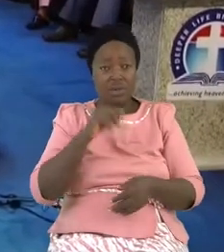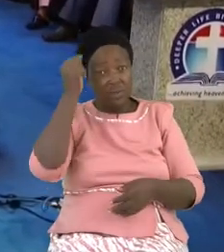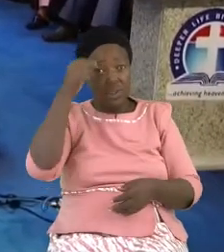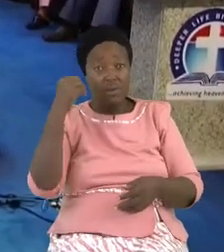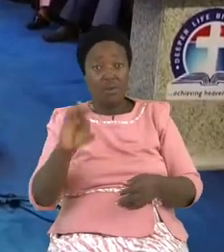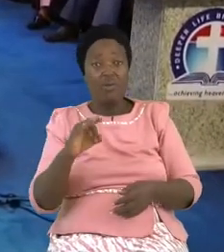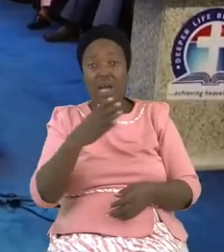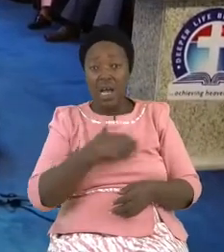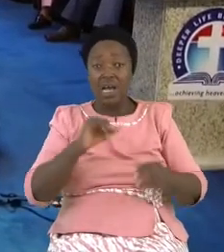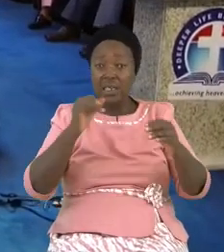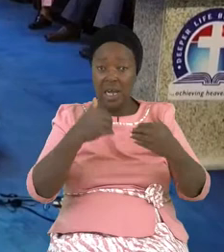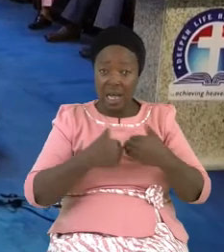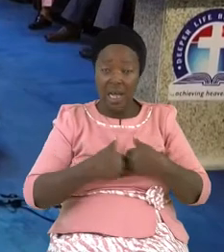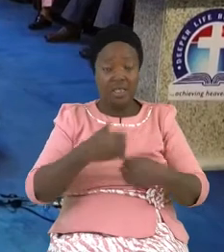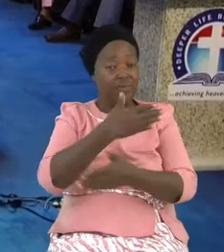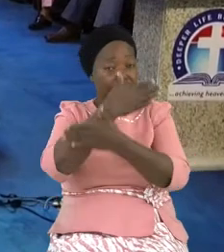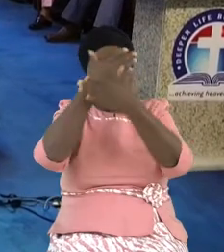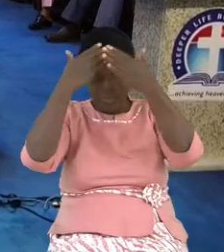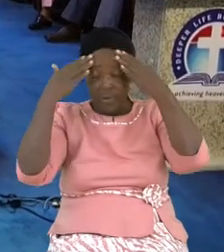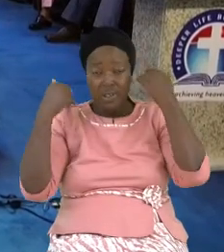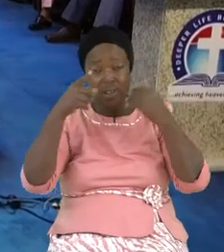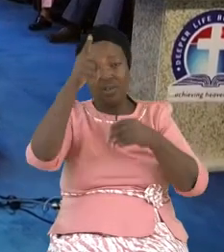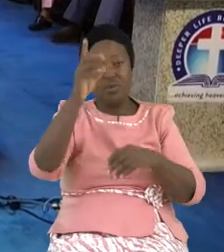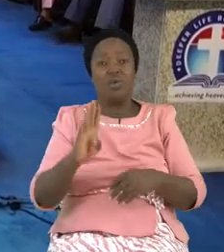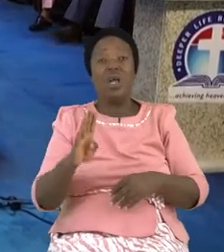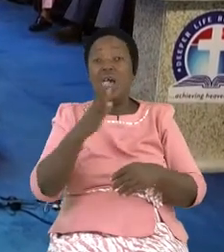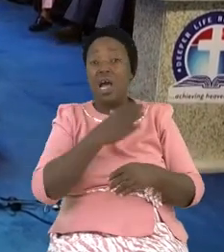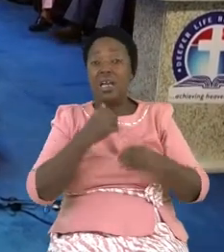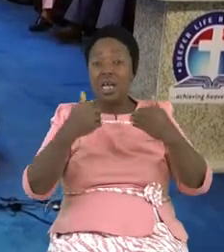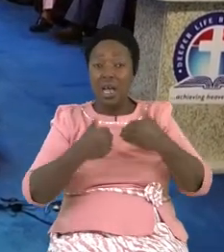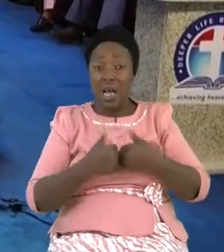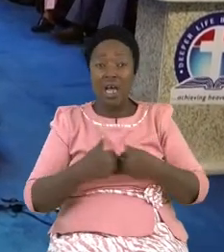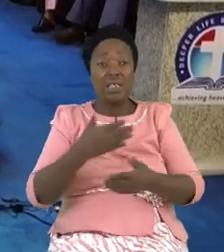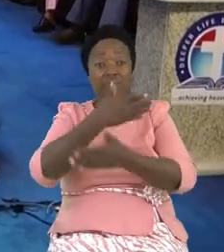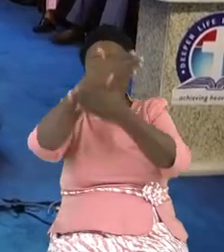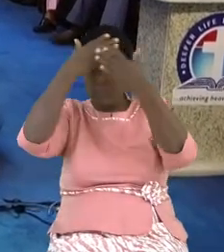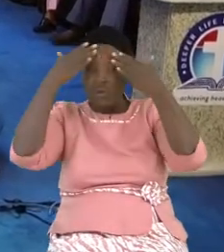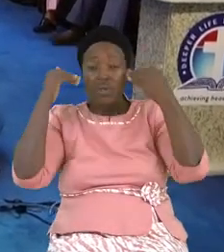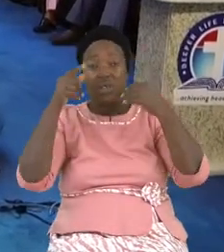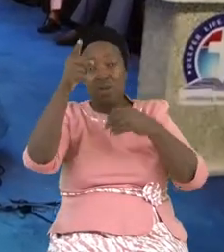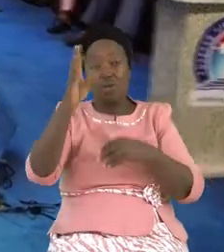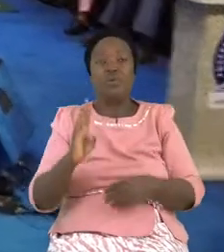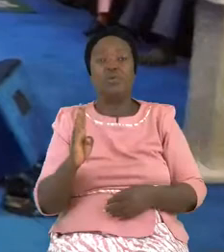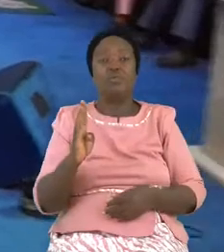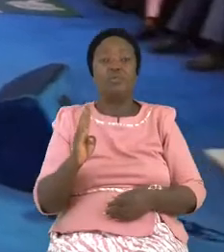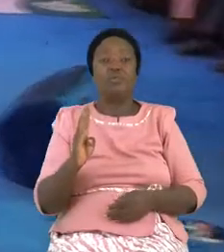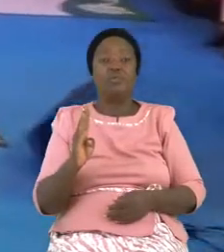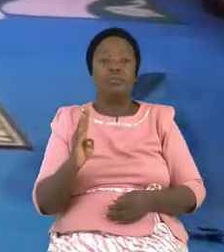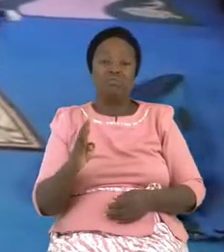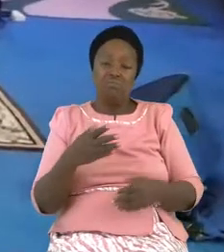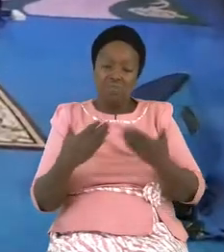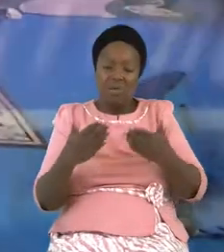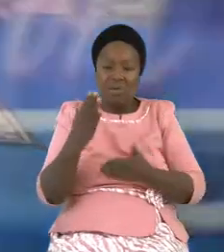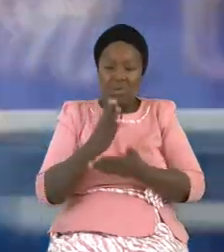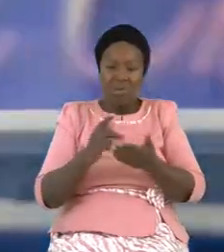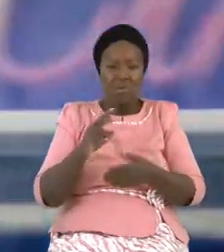hast forgotten God. And has forgotten God. Maybe somebody protests there and